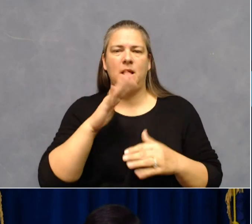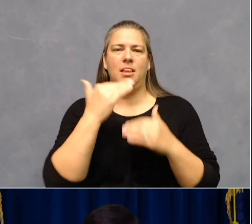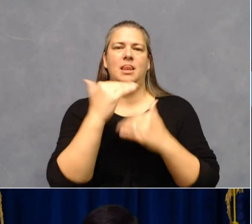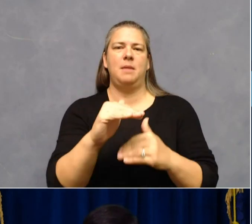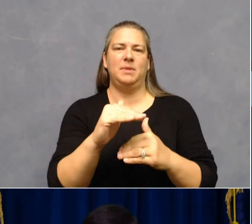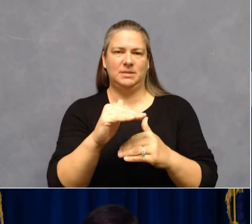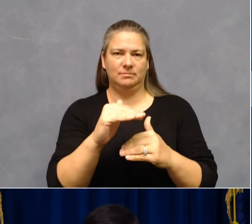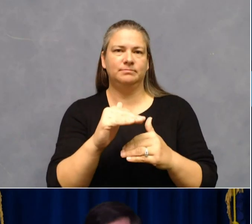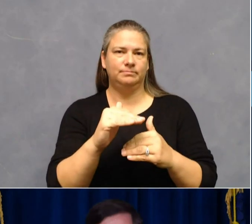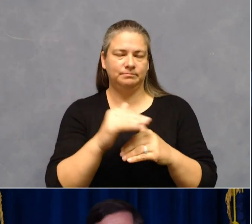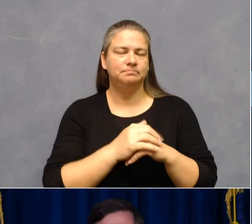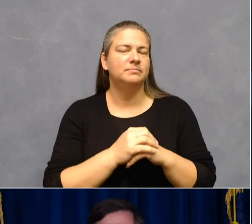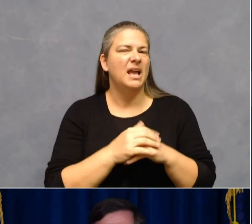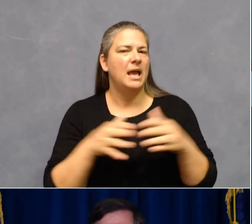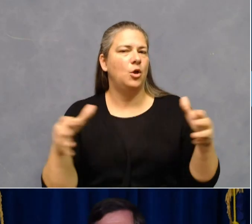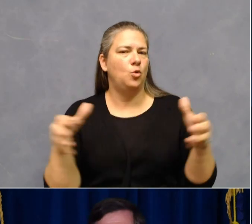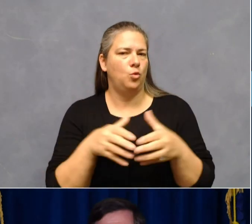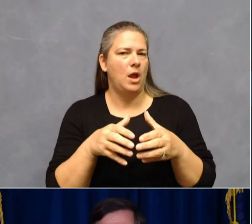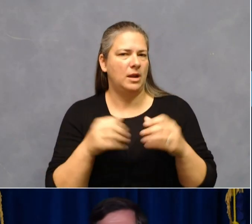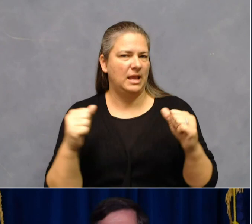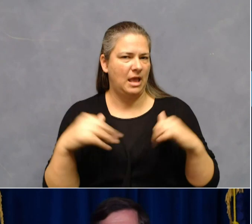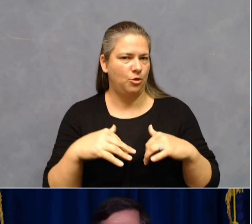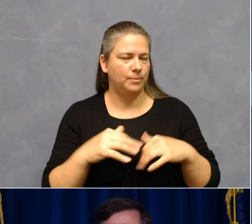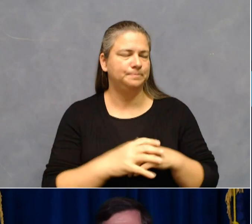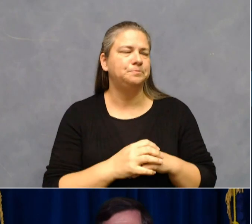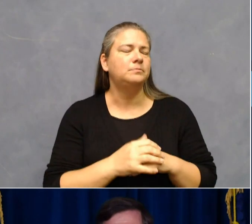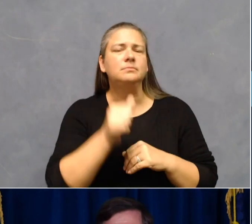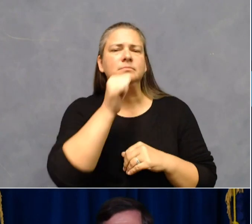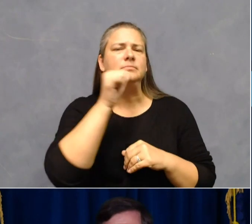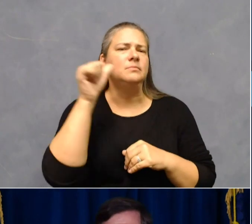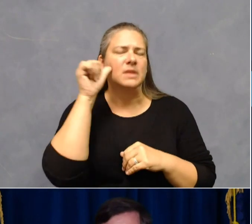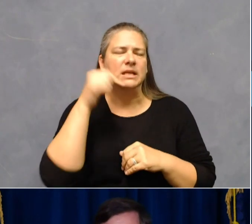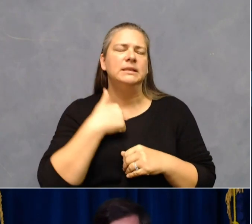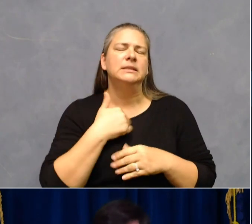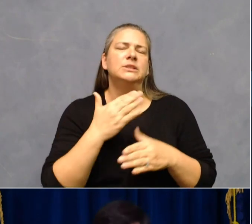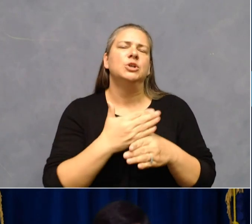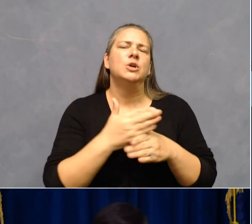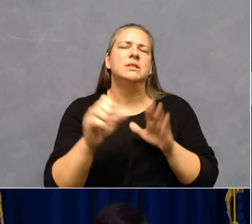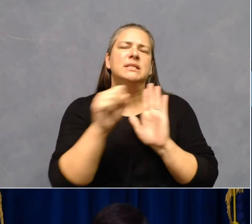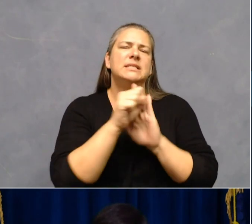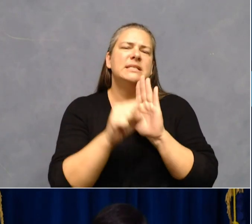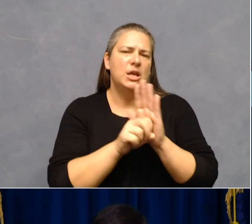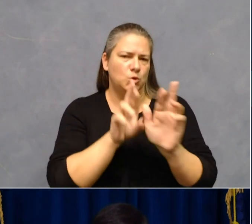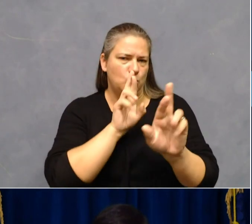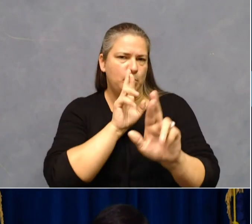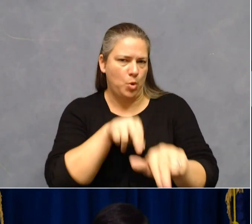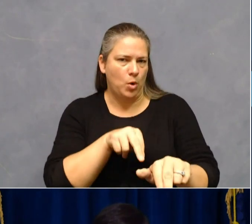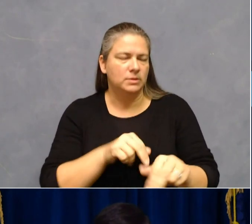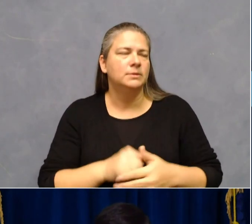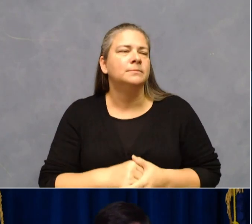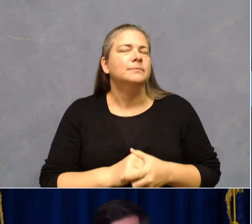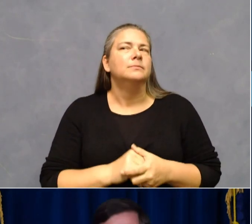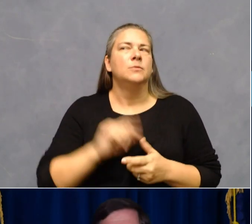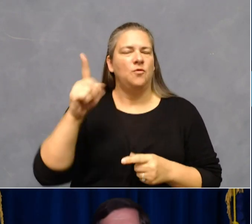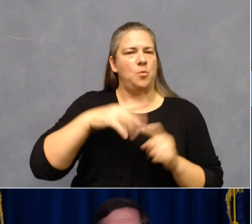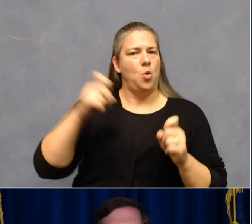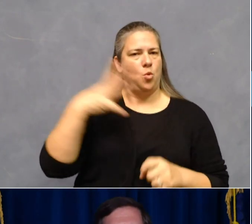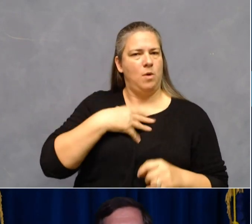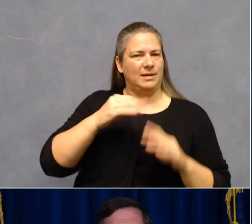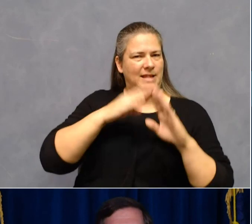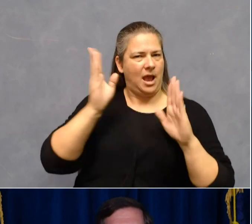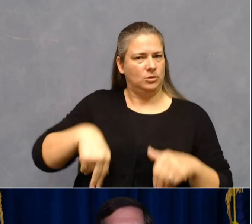yesterday, I shared the White House state report, and they had one